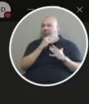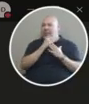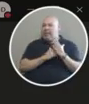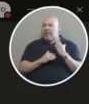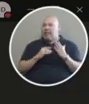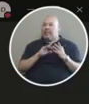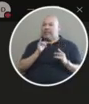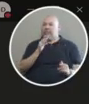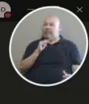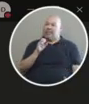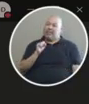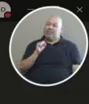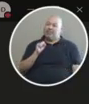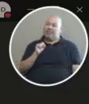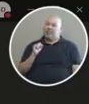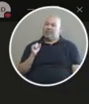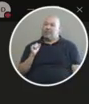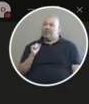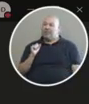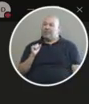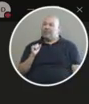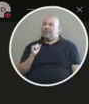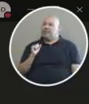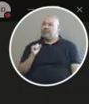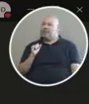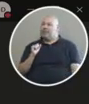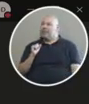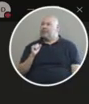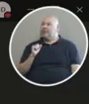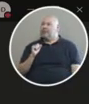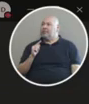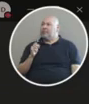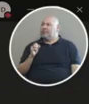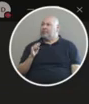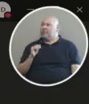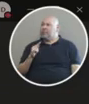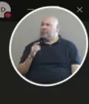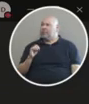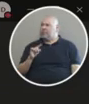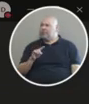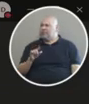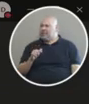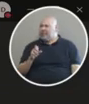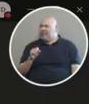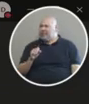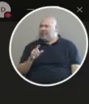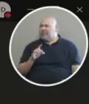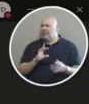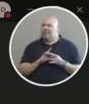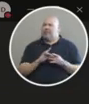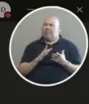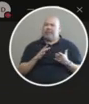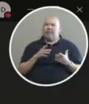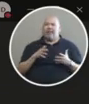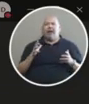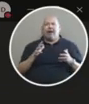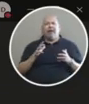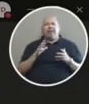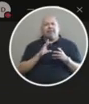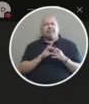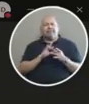list Mr. James Peinado. Laura Prine? Yes, sir. This is Tommy Gonzalez. There's been a lot of public attacks